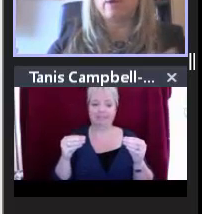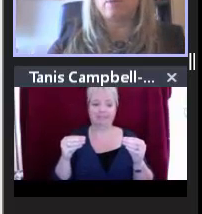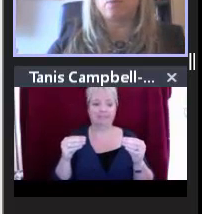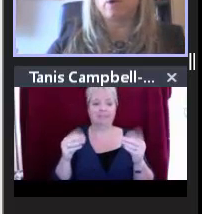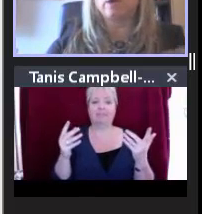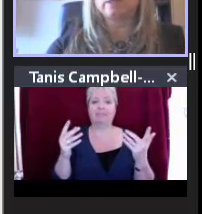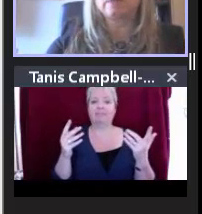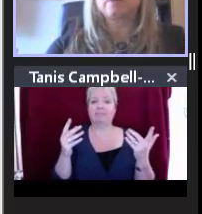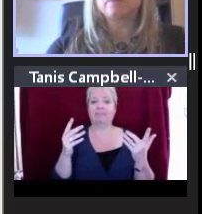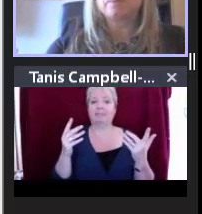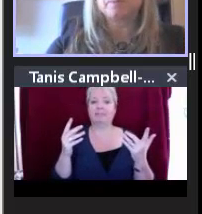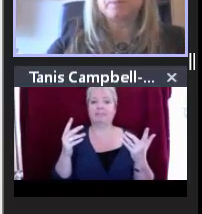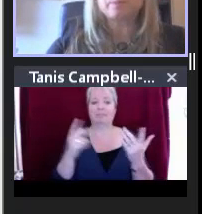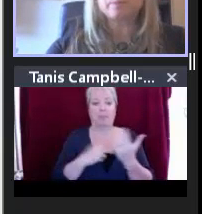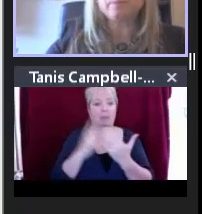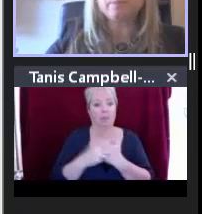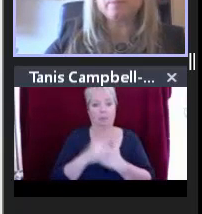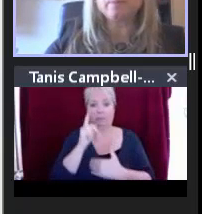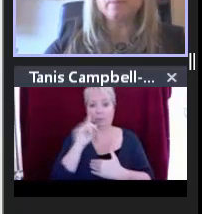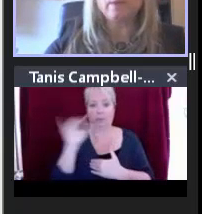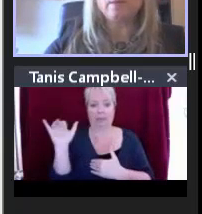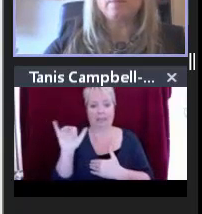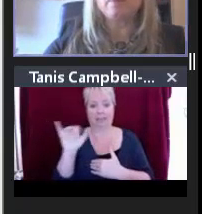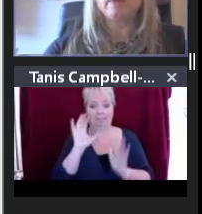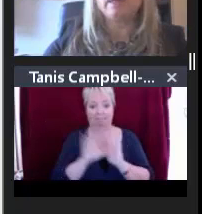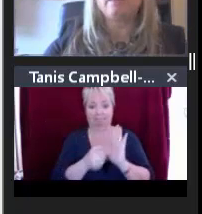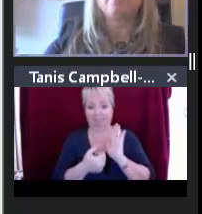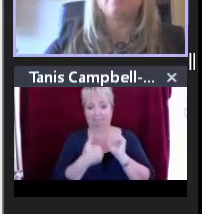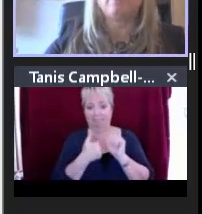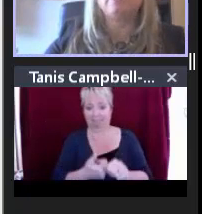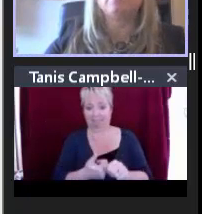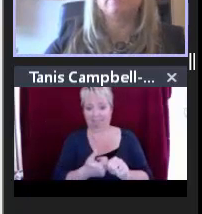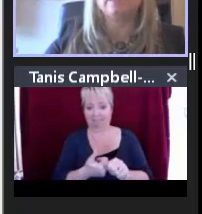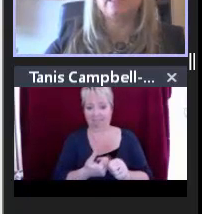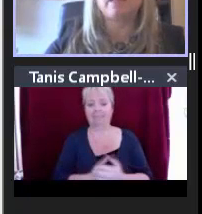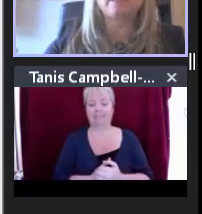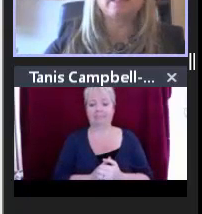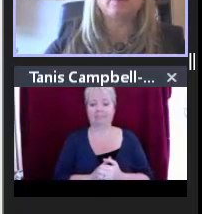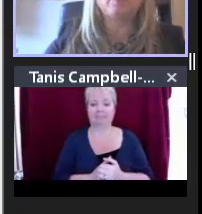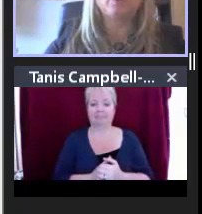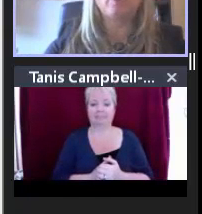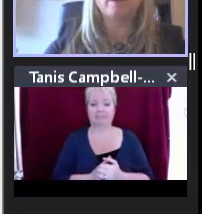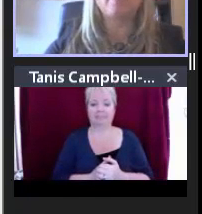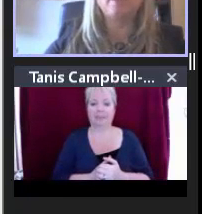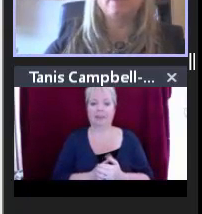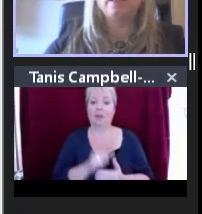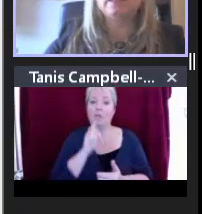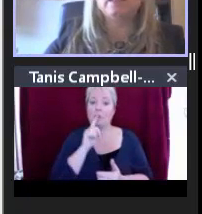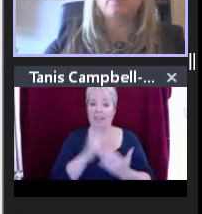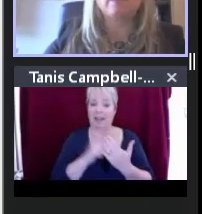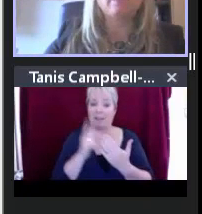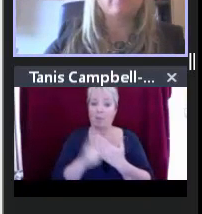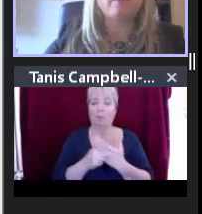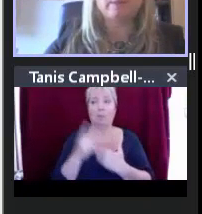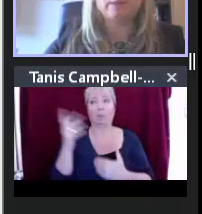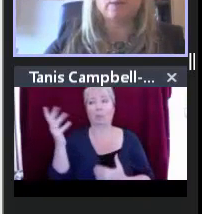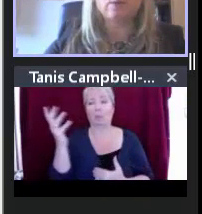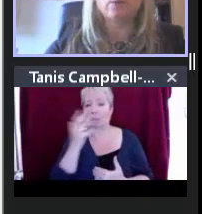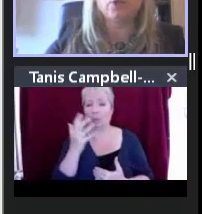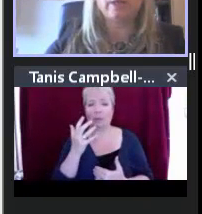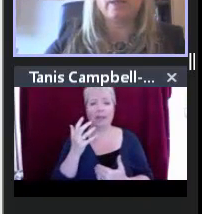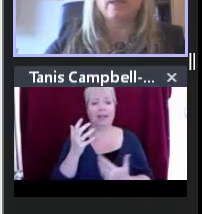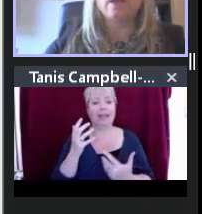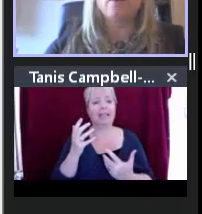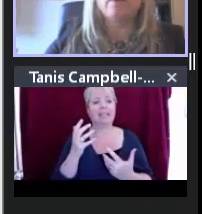how the program works. But really, what's really amazing about the program is the quality of our